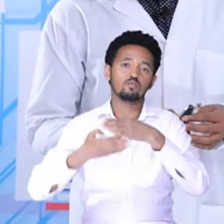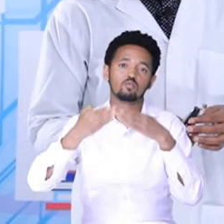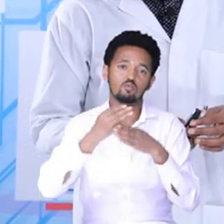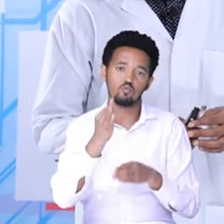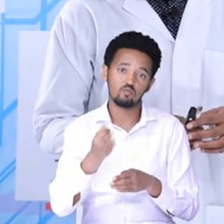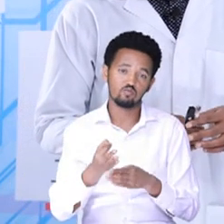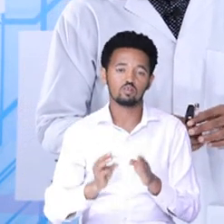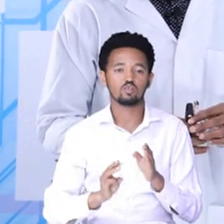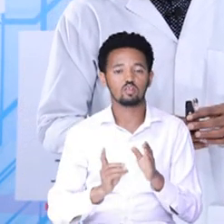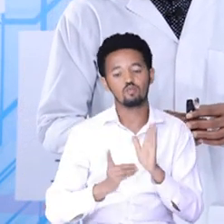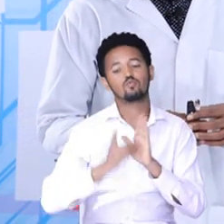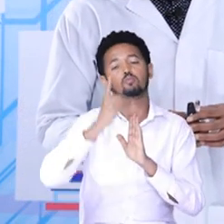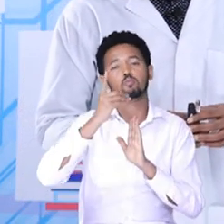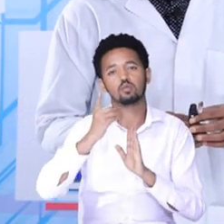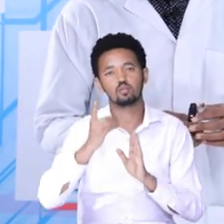development.